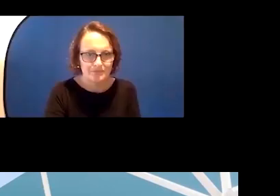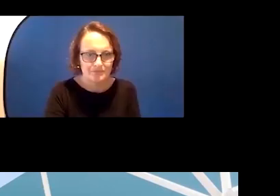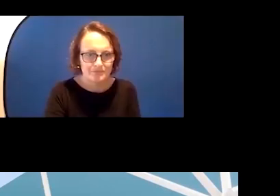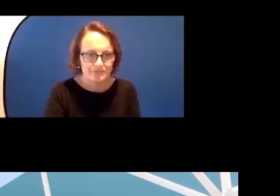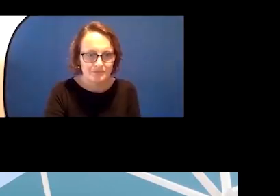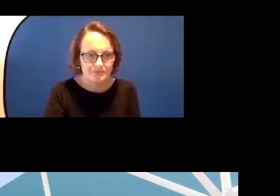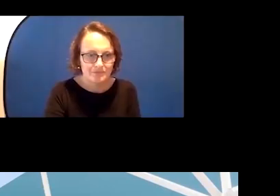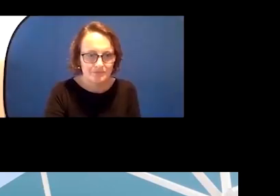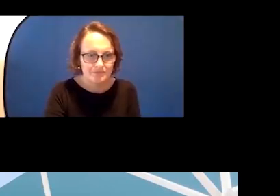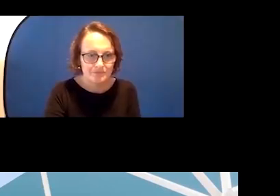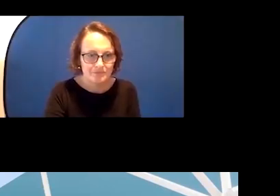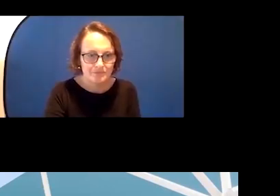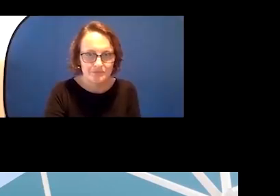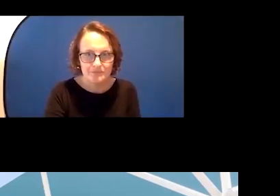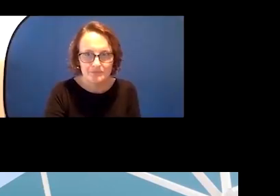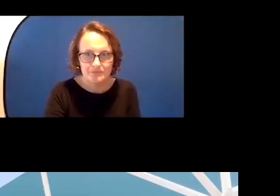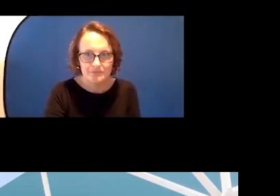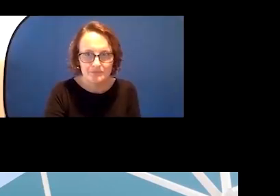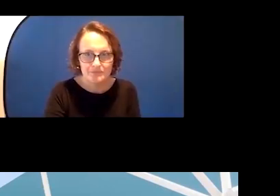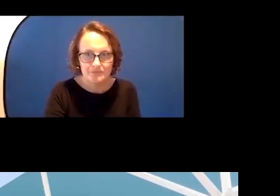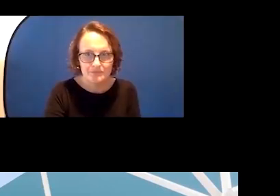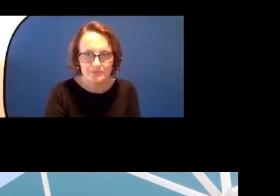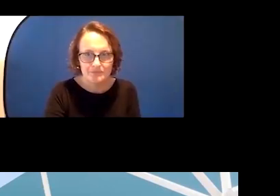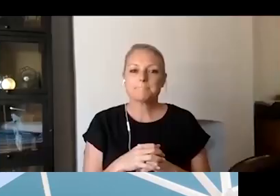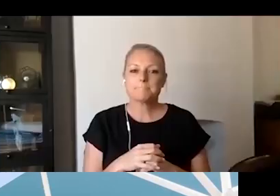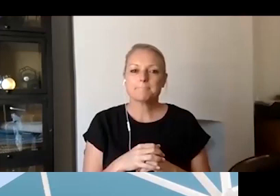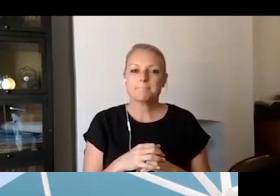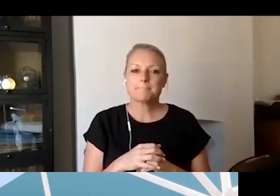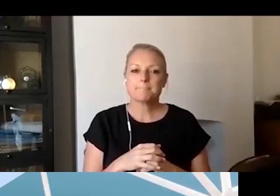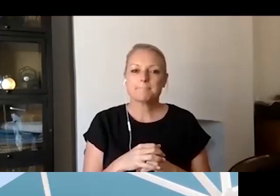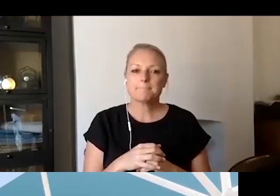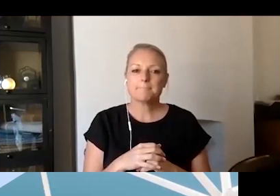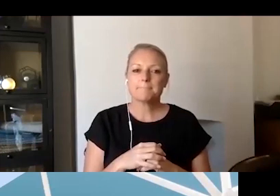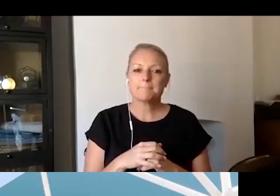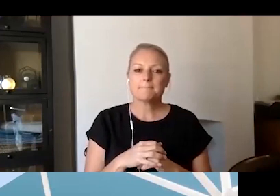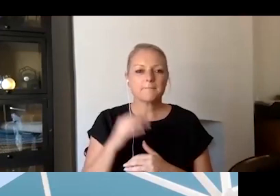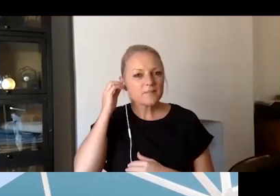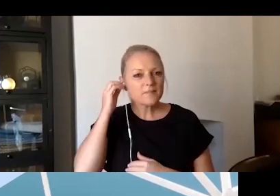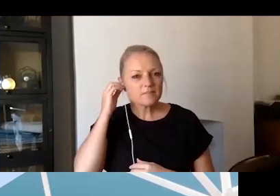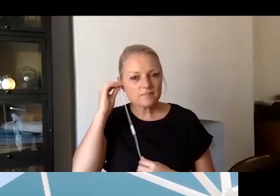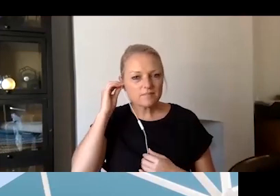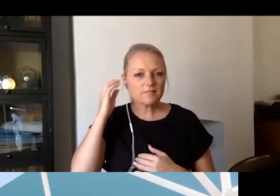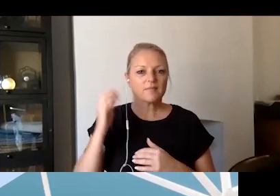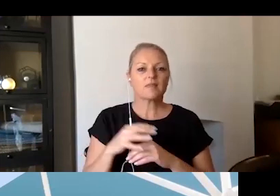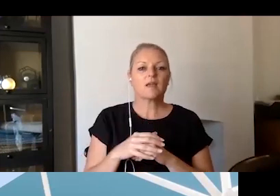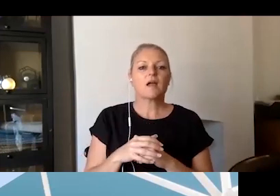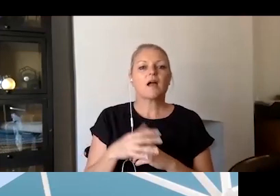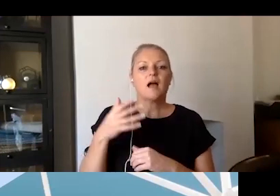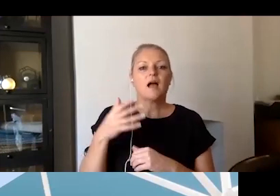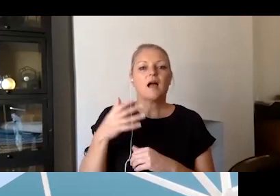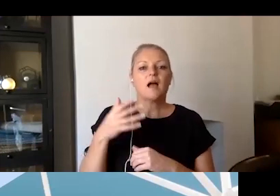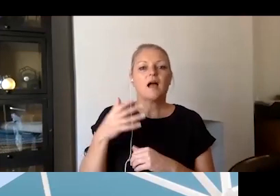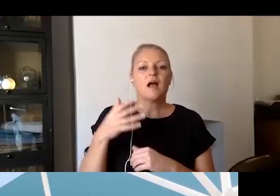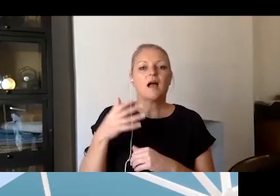has a blue background with a close-up of the Arts Centre Melbourne Spire and the title across it, Looking After Yourself and Others, Mental